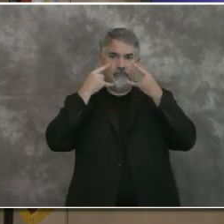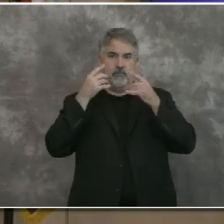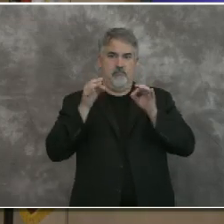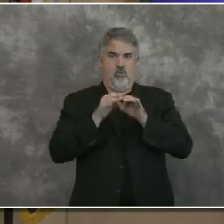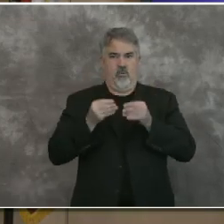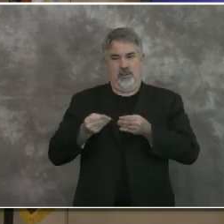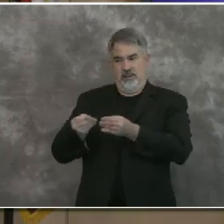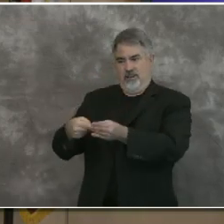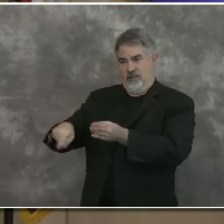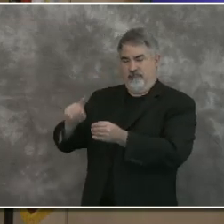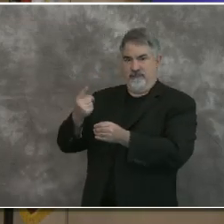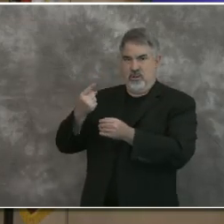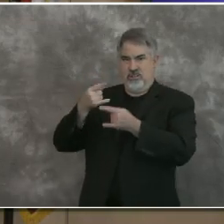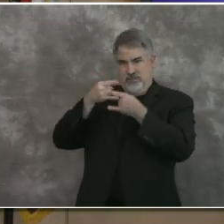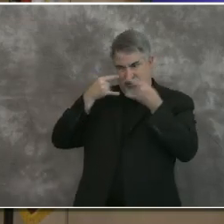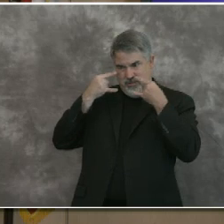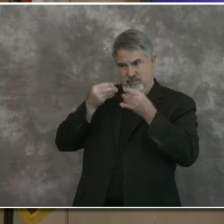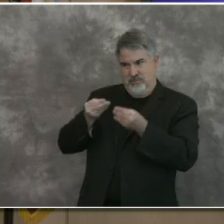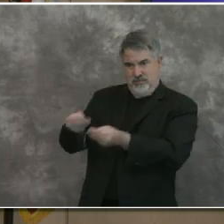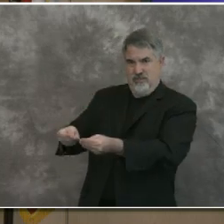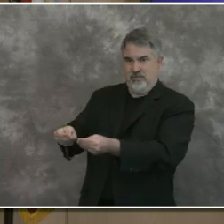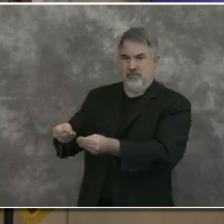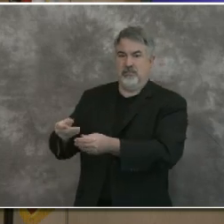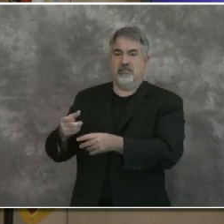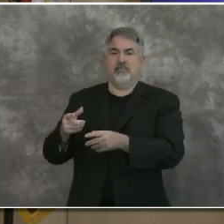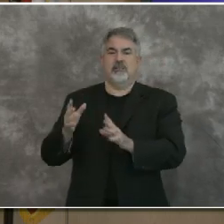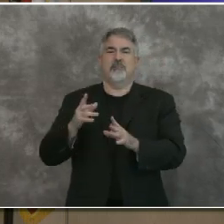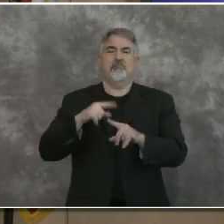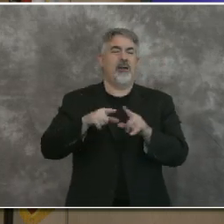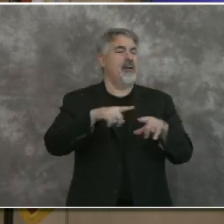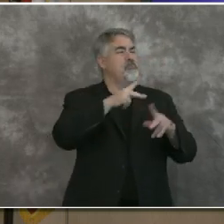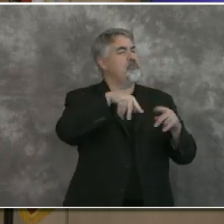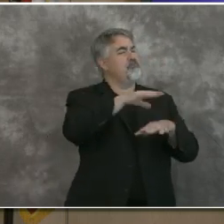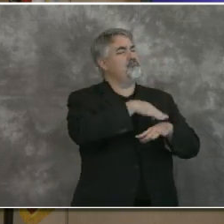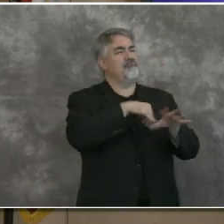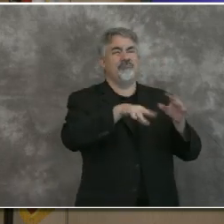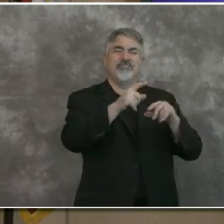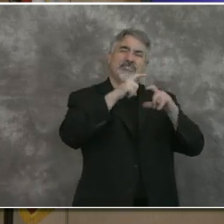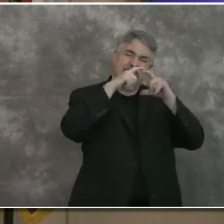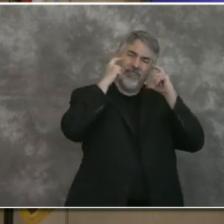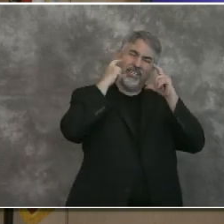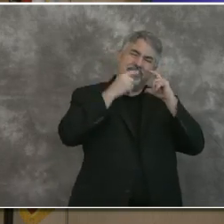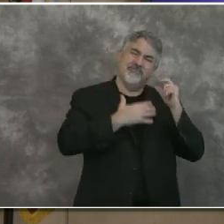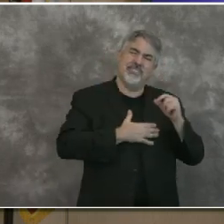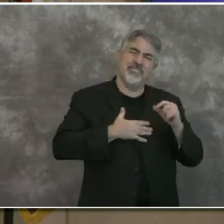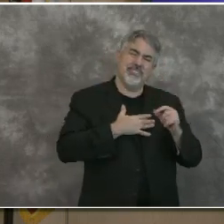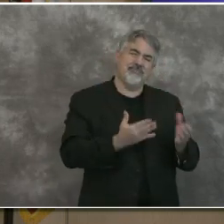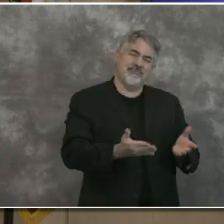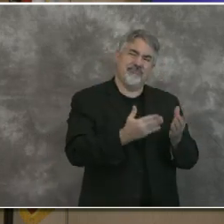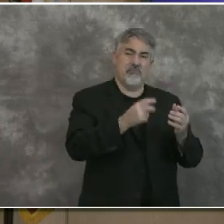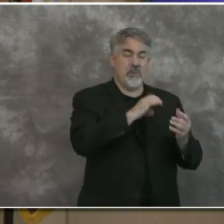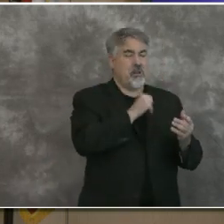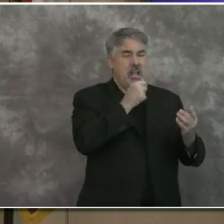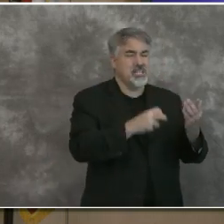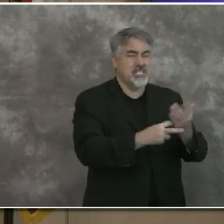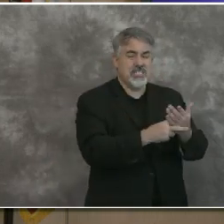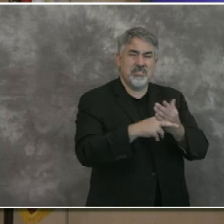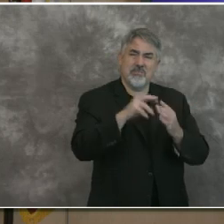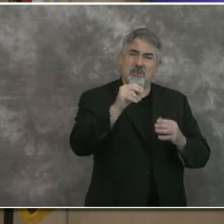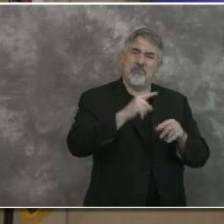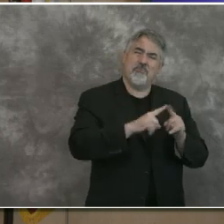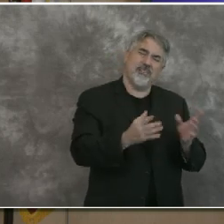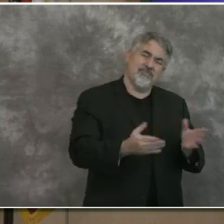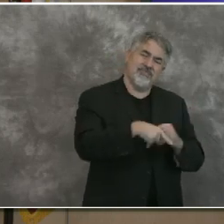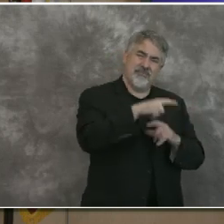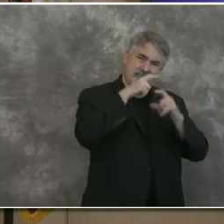of enforcement to try and get wider spread adoption. On the subject of MTS, I would just like to take a moment and send our deepest condolences